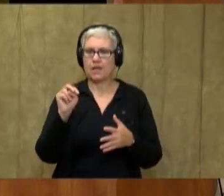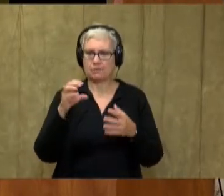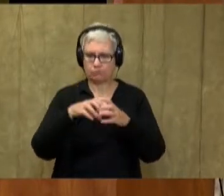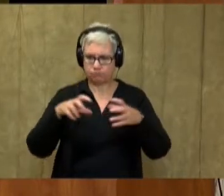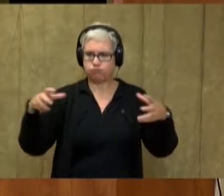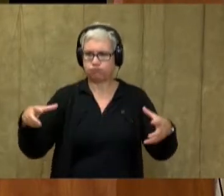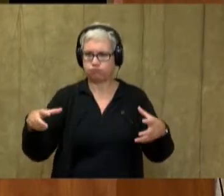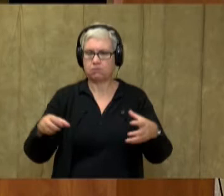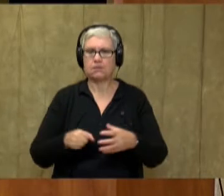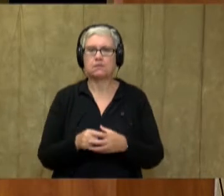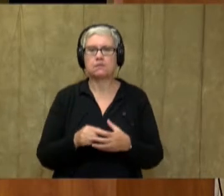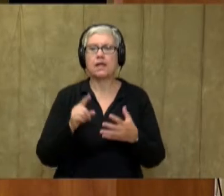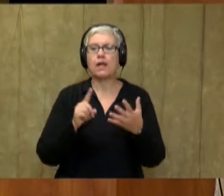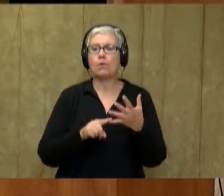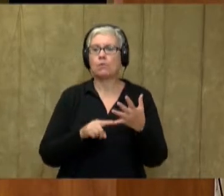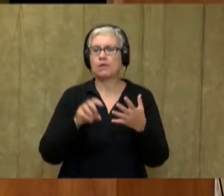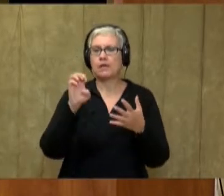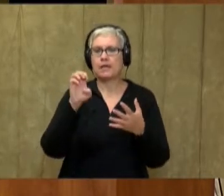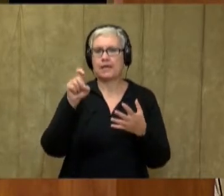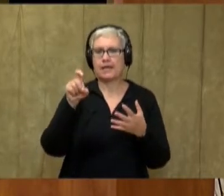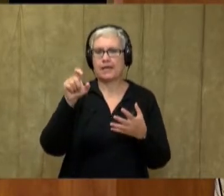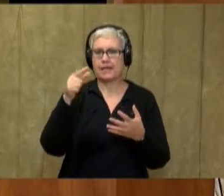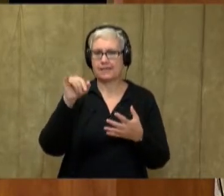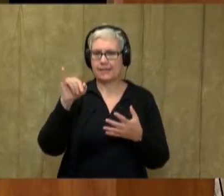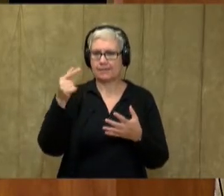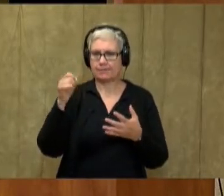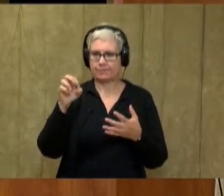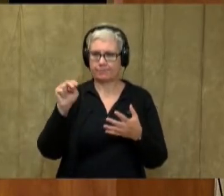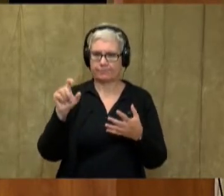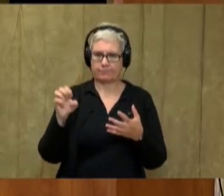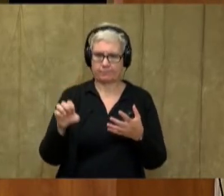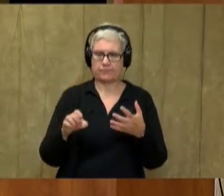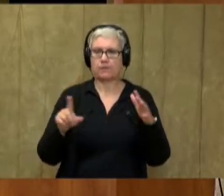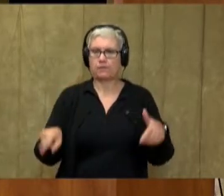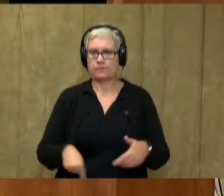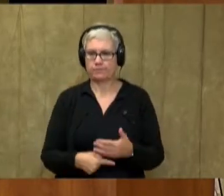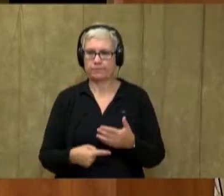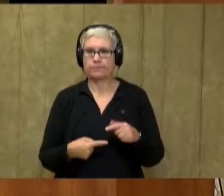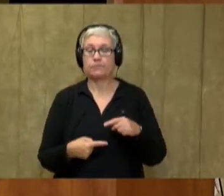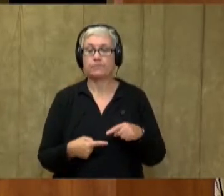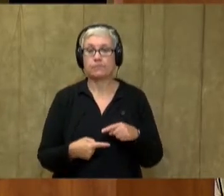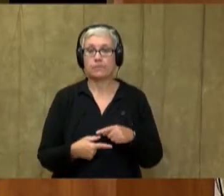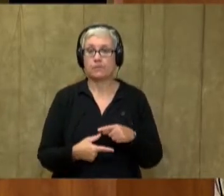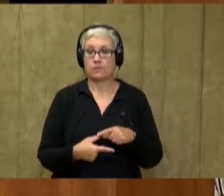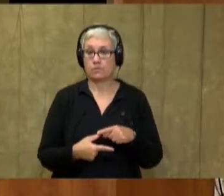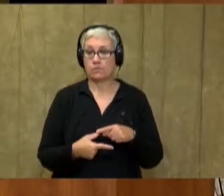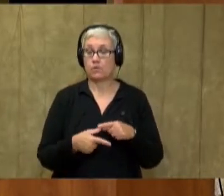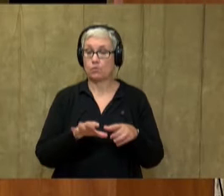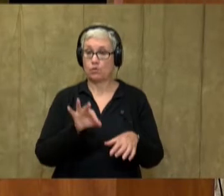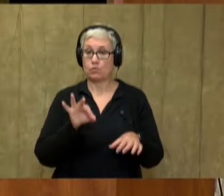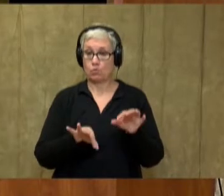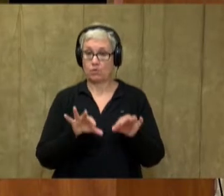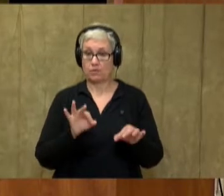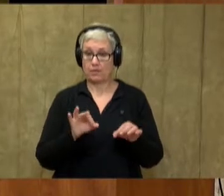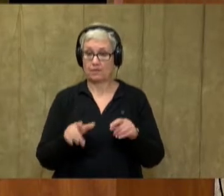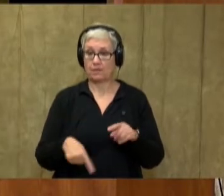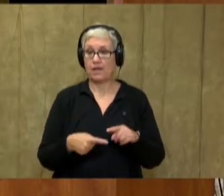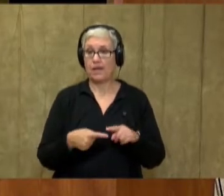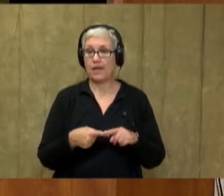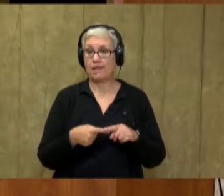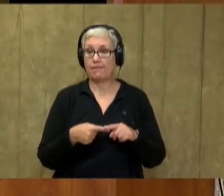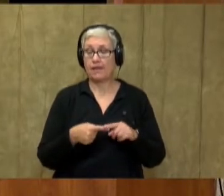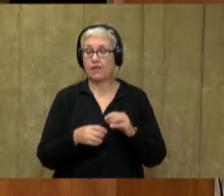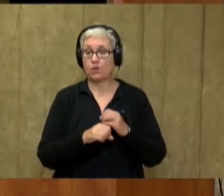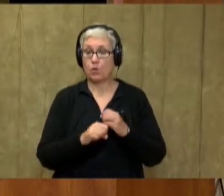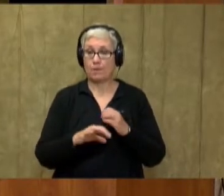the exigence, what choices are you going to use, how are you going to appeal to the audience, and